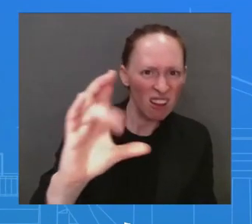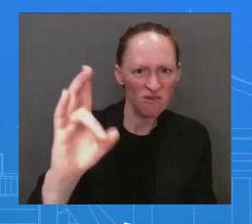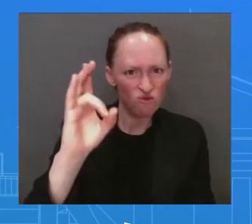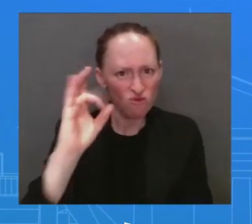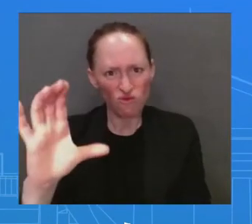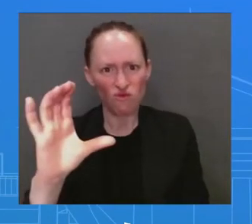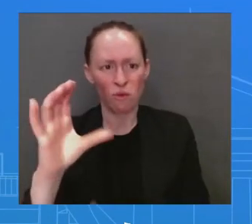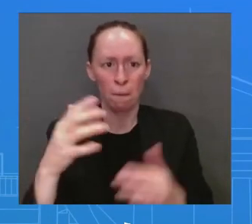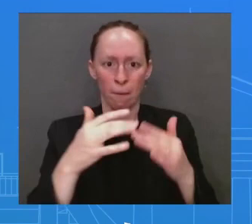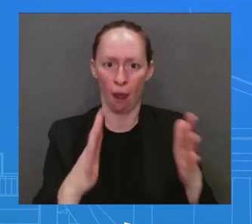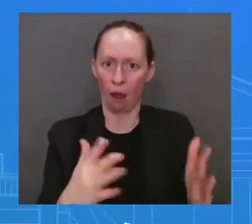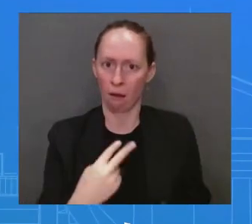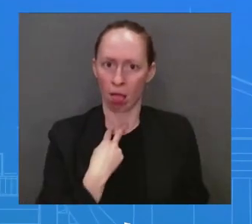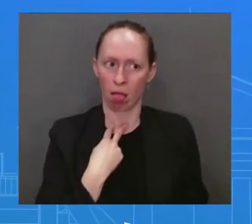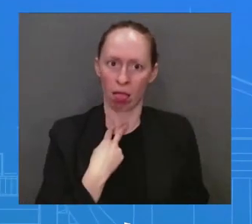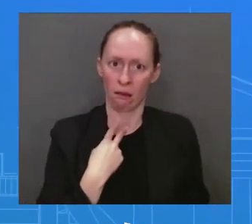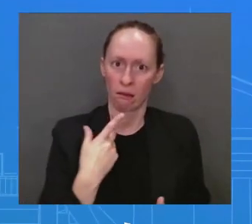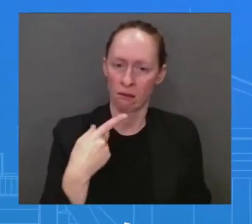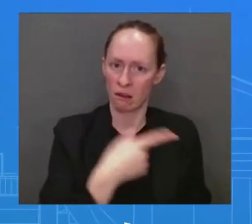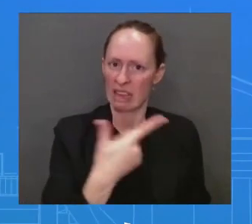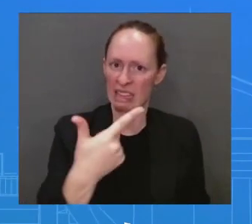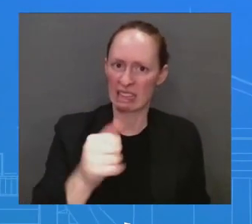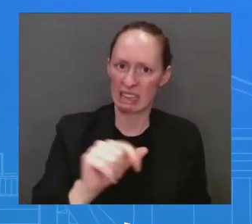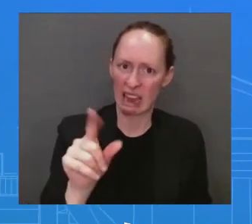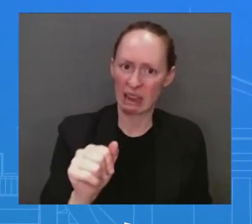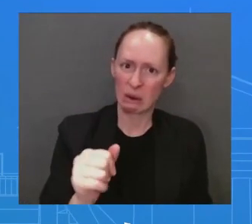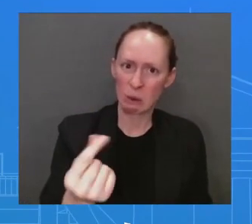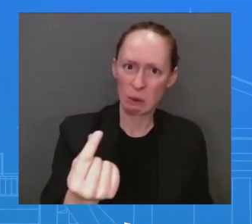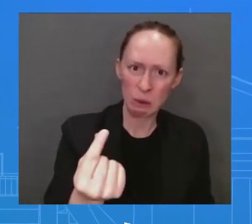Americans who are in Gaza right now? State Department is a better place to go for that.